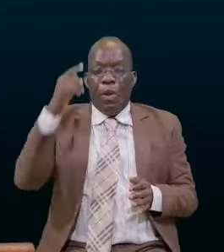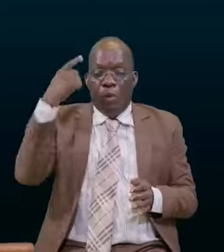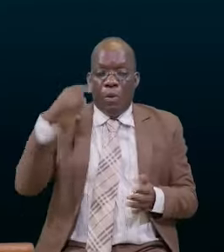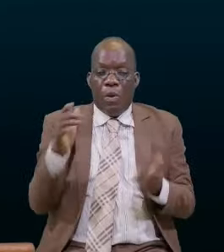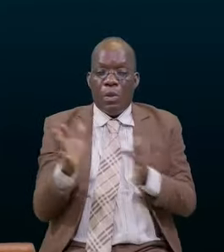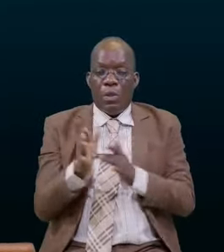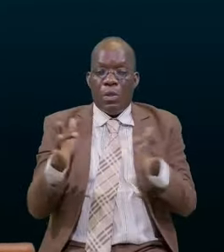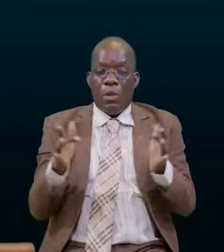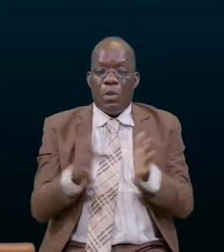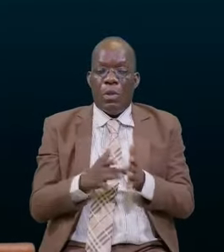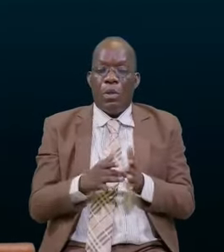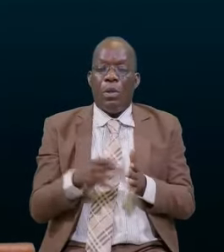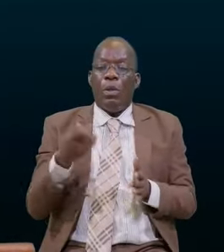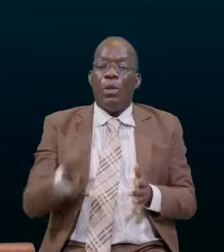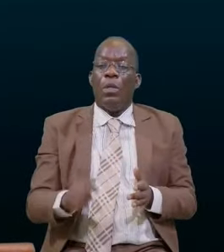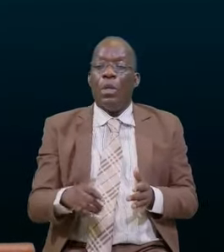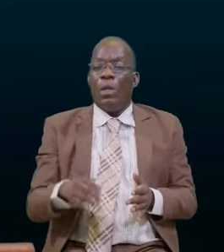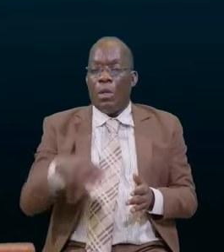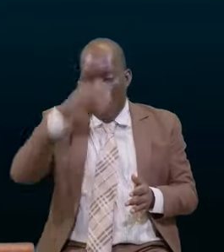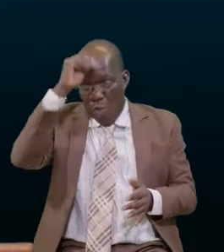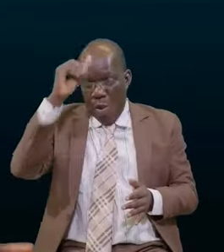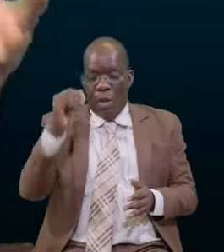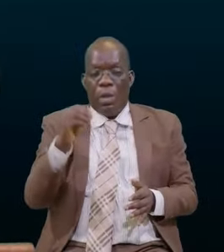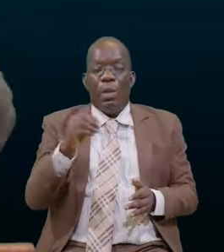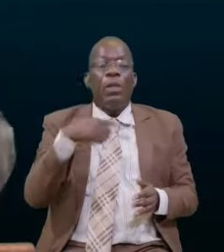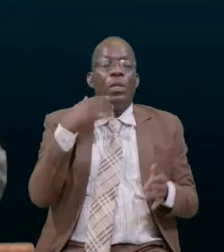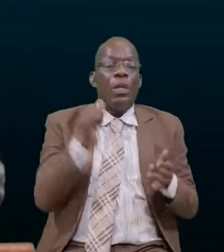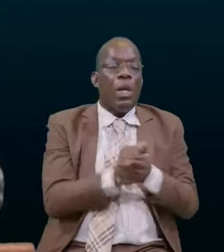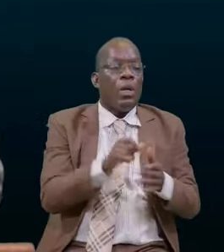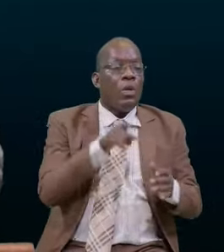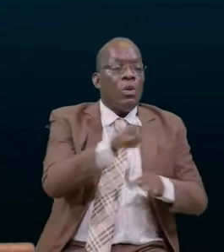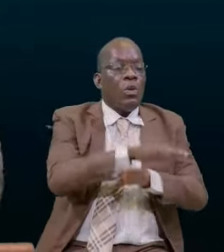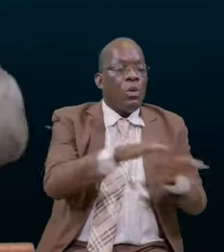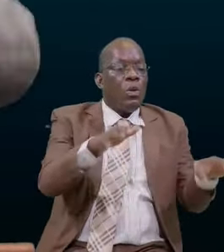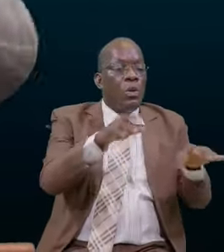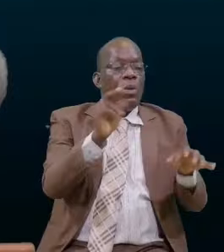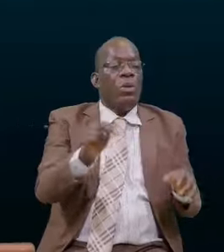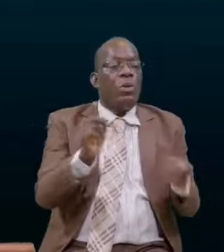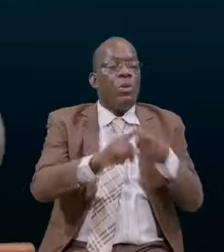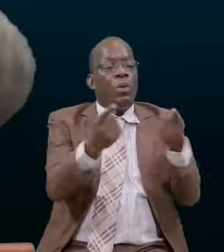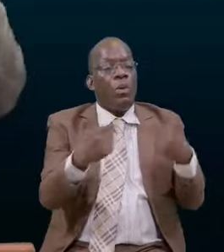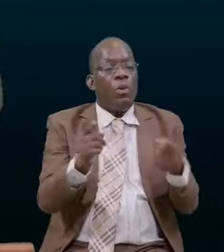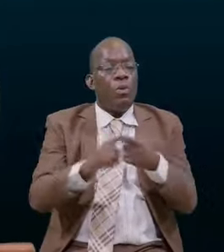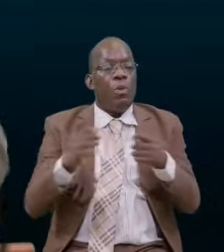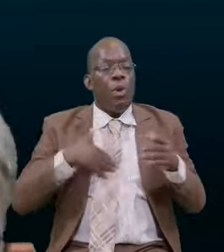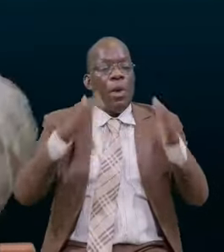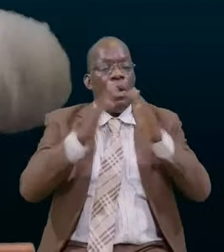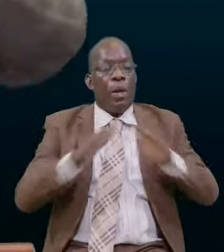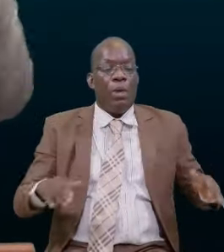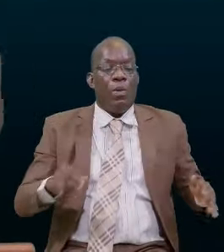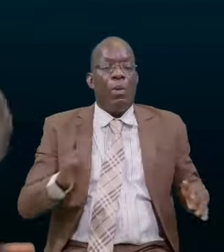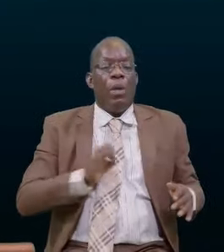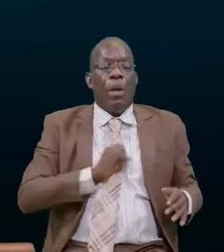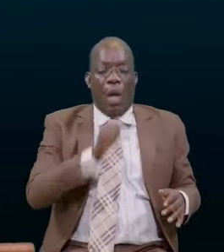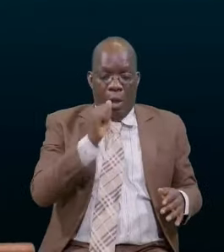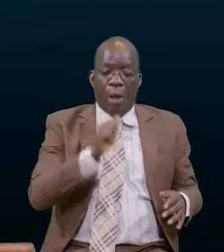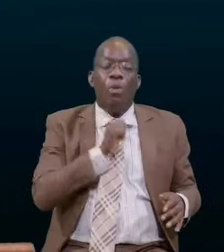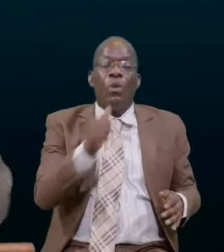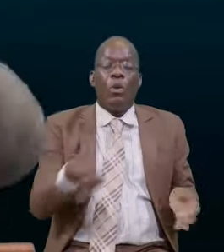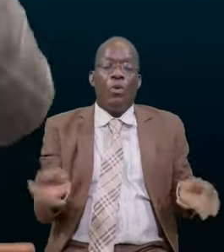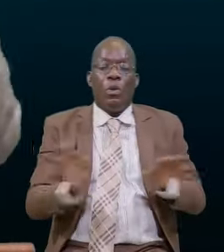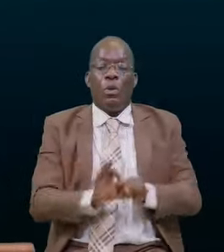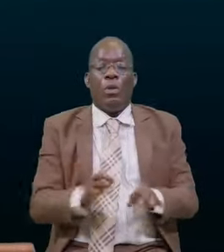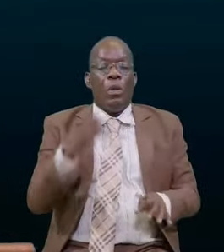and the man said you don't even need to come to my house I'm not worthy for you to come into my house but I know you a man of authority just speak the one